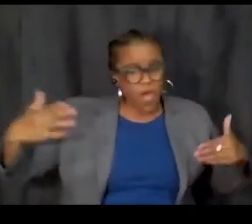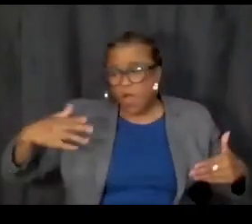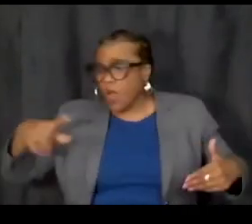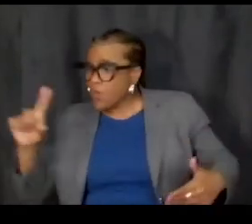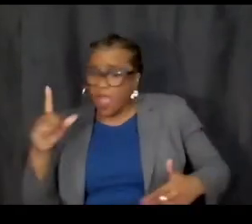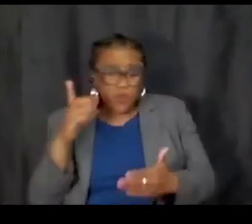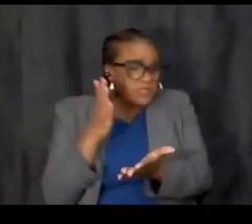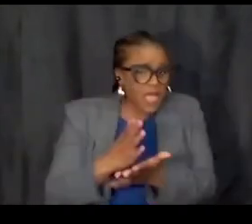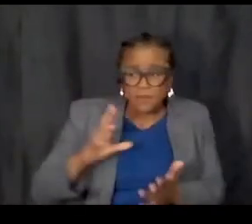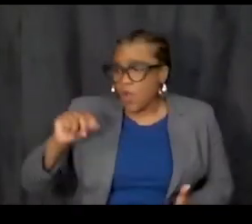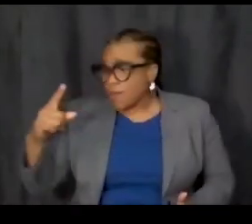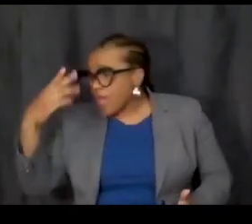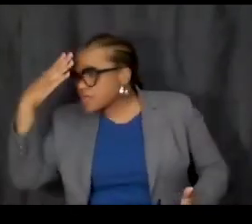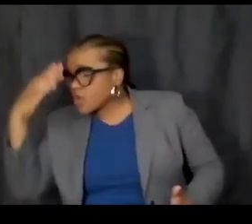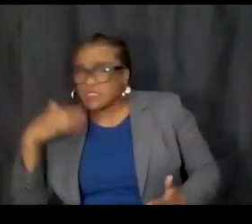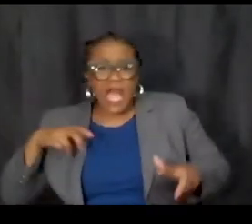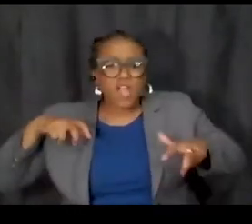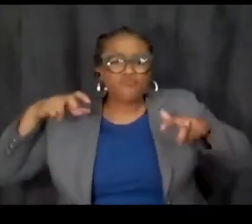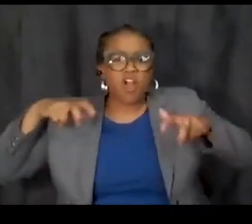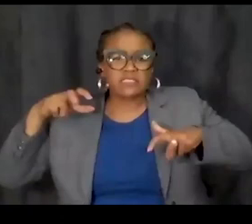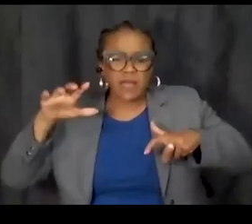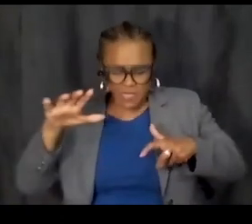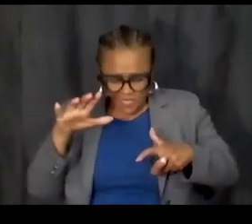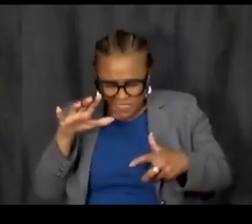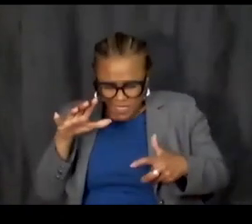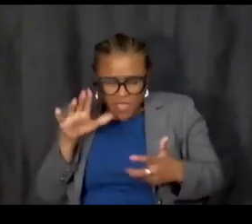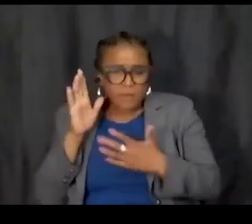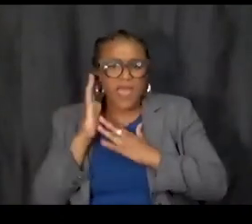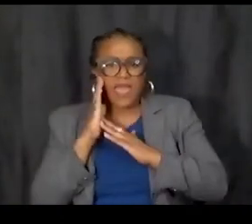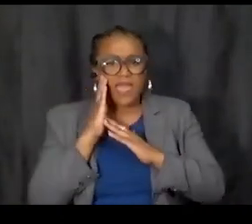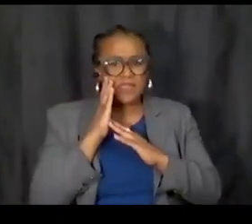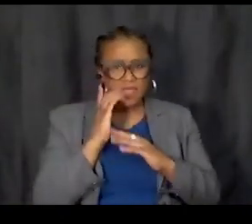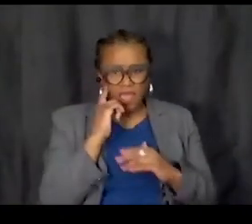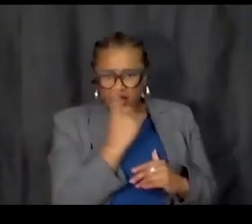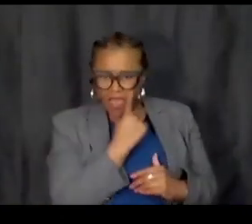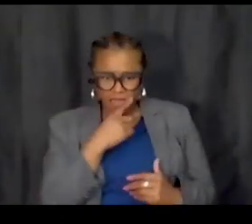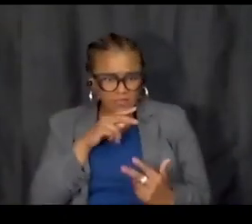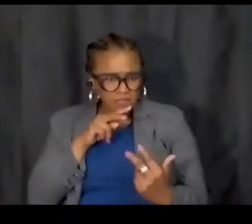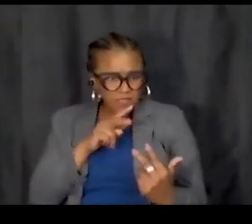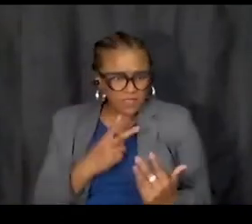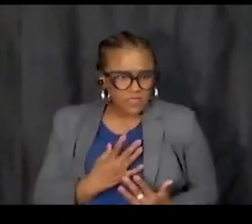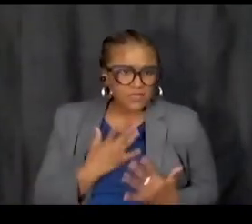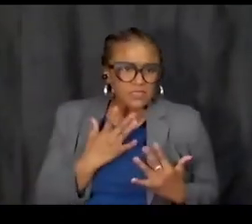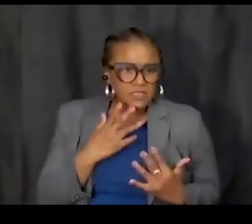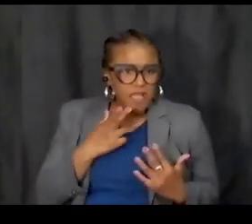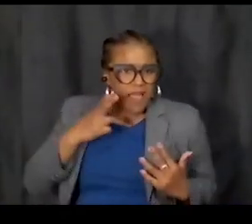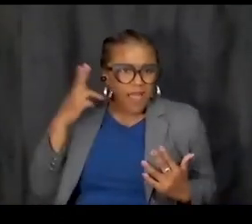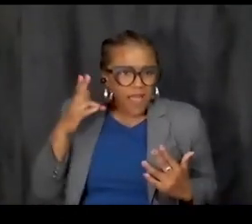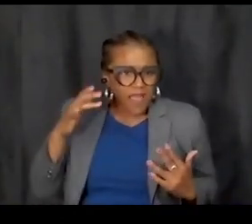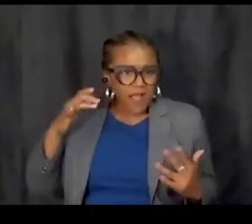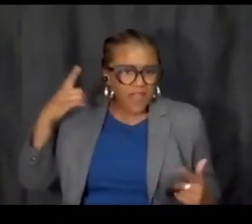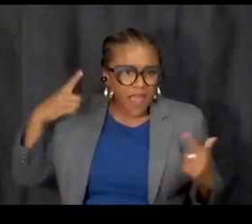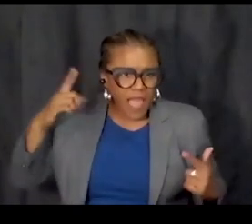grotty bed, eyes blazing high on the hype of his profile pic, let the heat